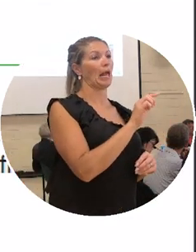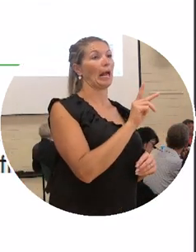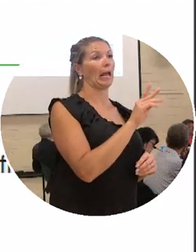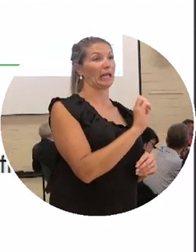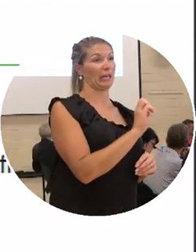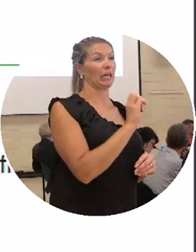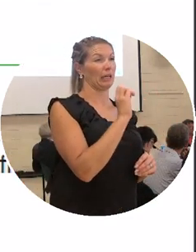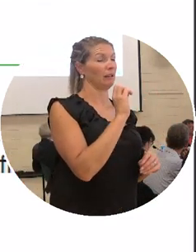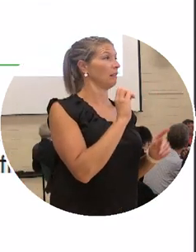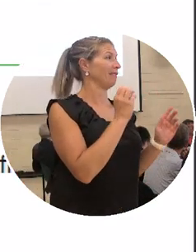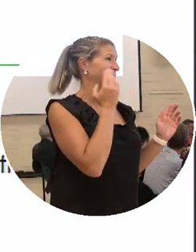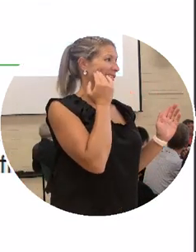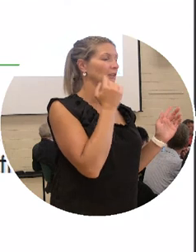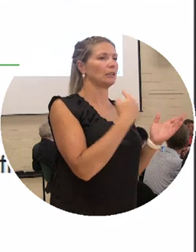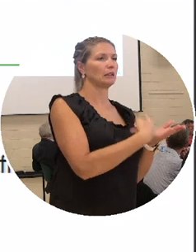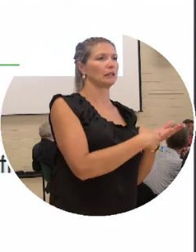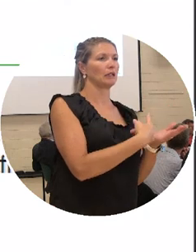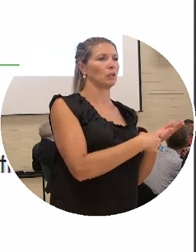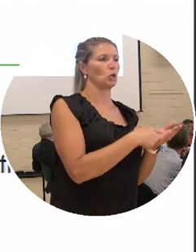highly successful.